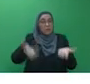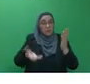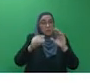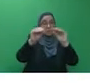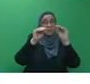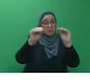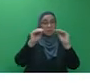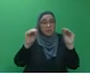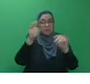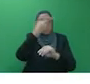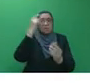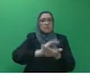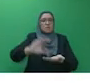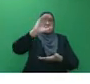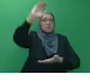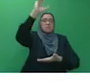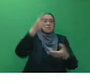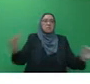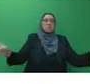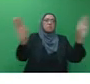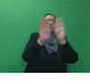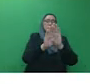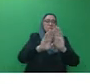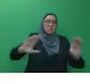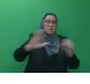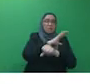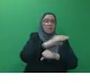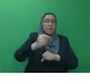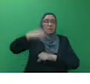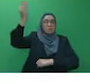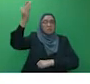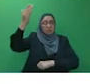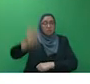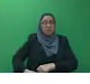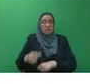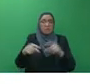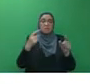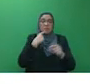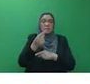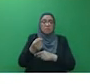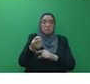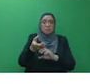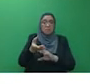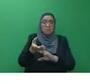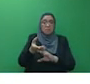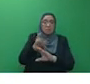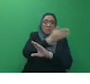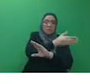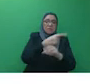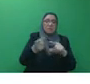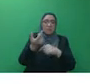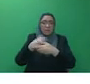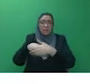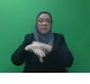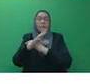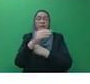uh because there are a of people in the teaching profession the colleges have shut down completely lecturers who out there previously just go